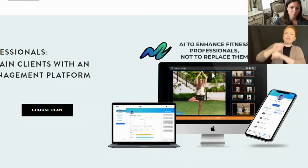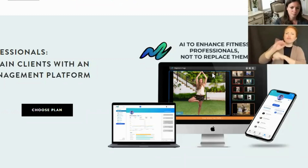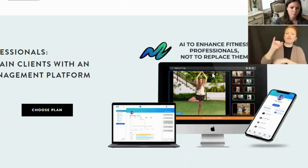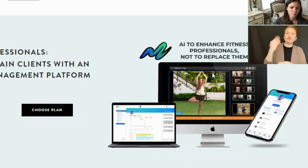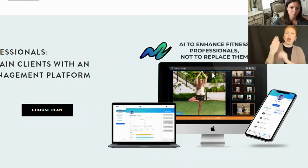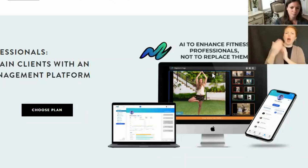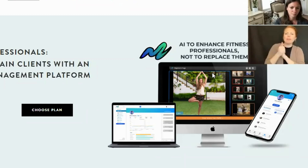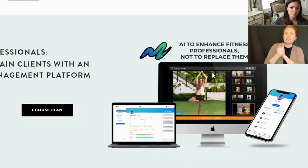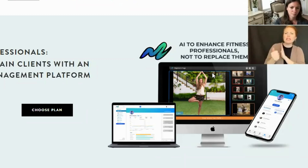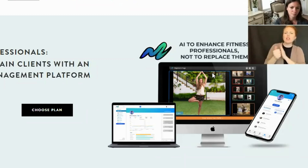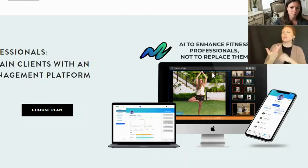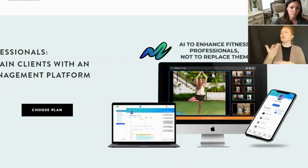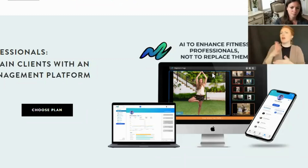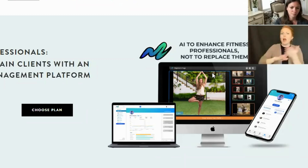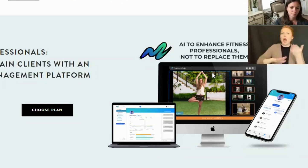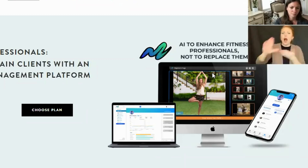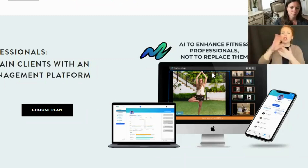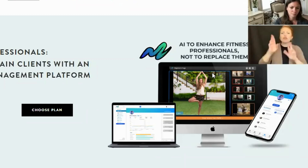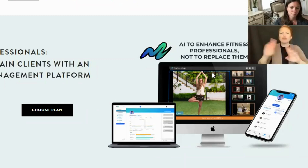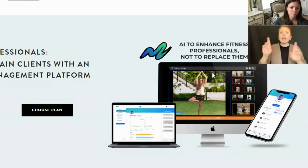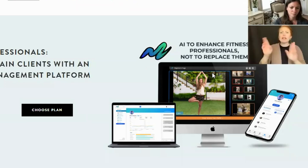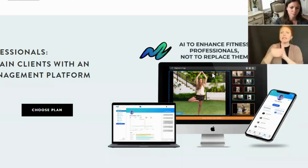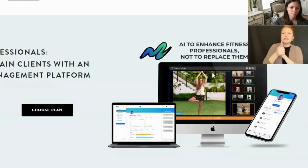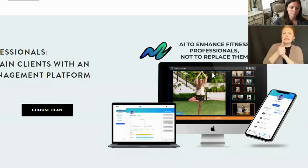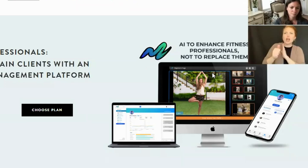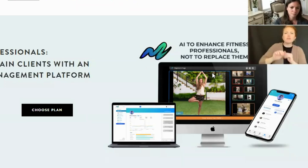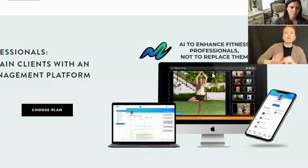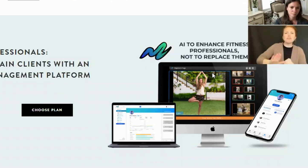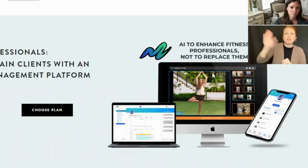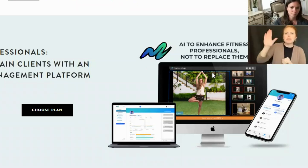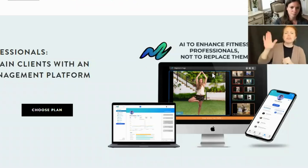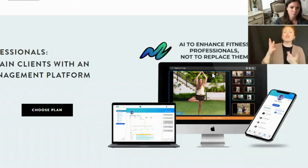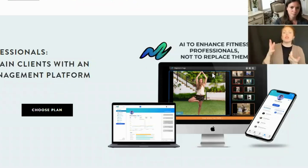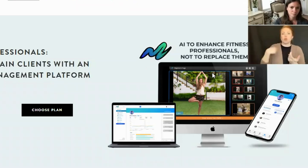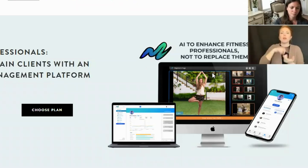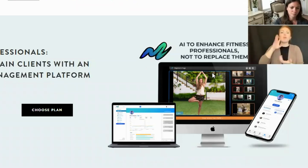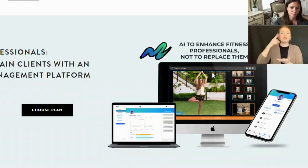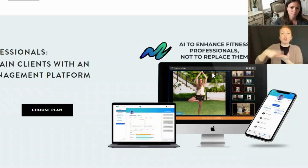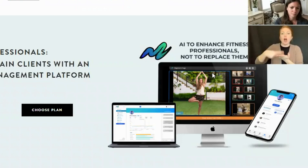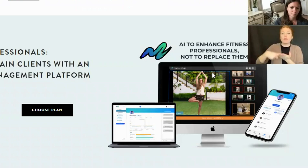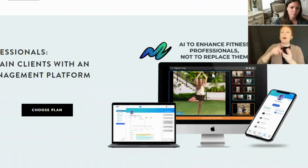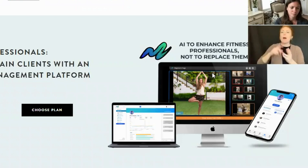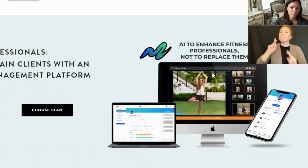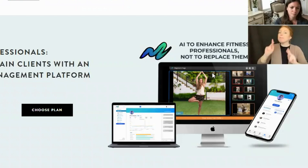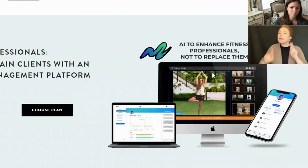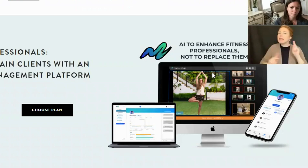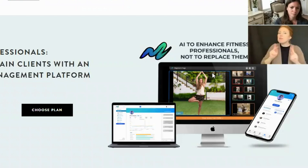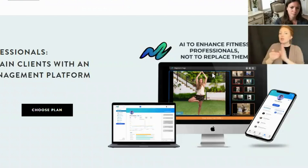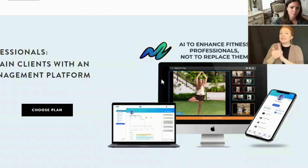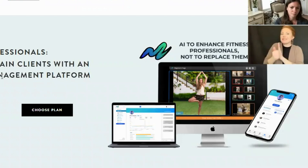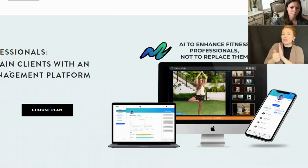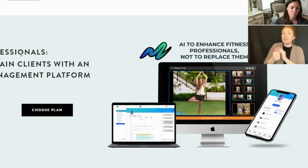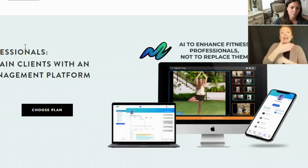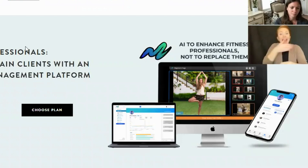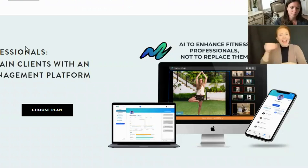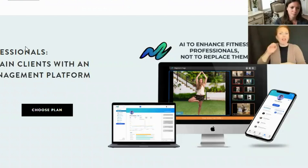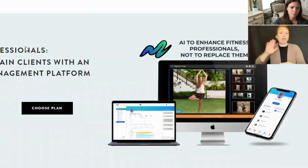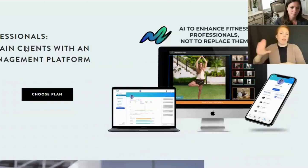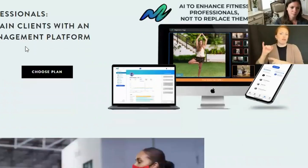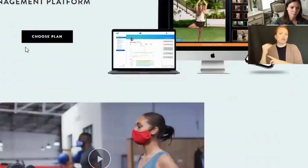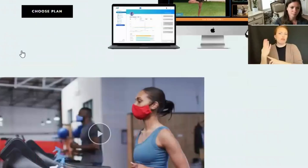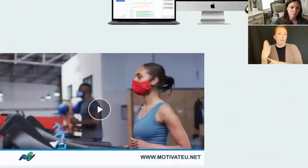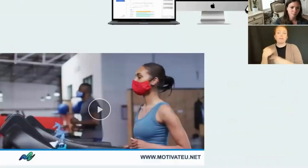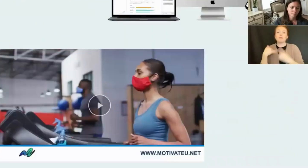readiness skills in your classes, in your CTE perhaps? So we're going to talk about those people skills as well as the work. So I'm on the